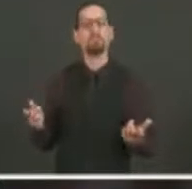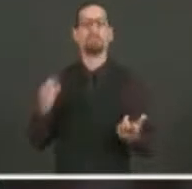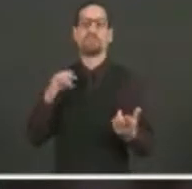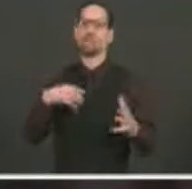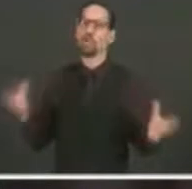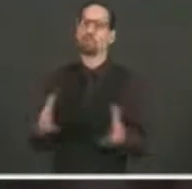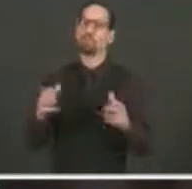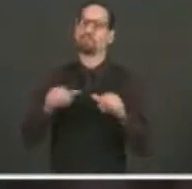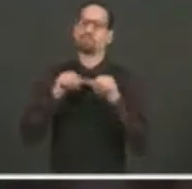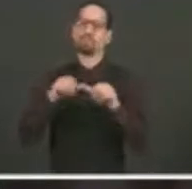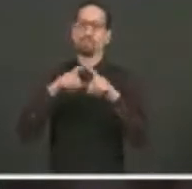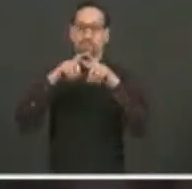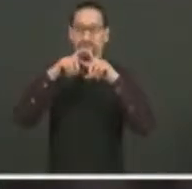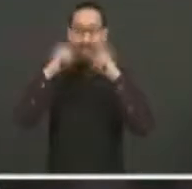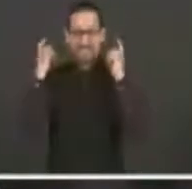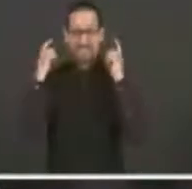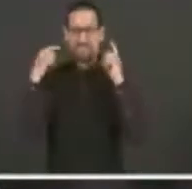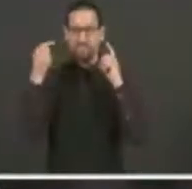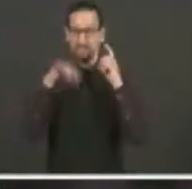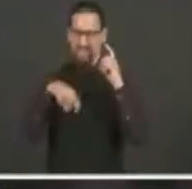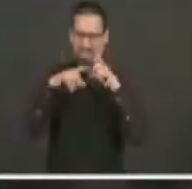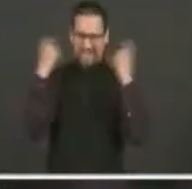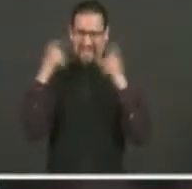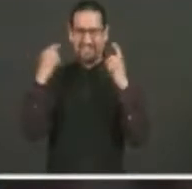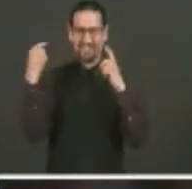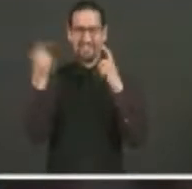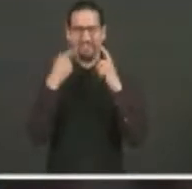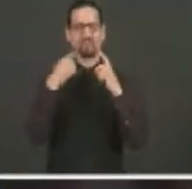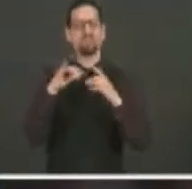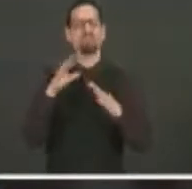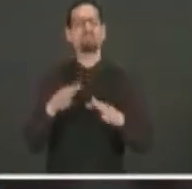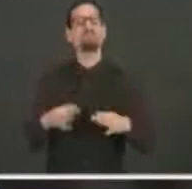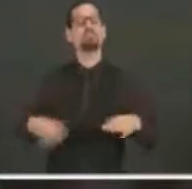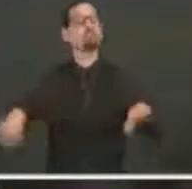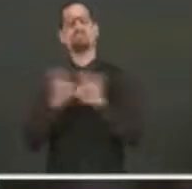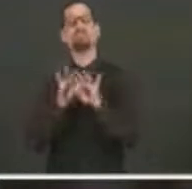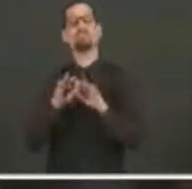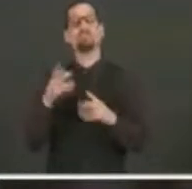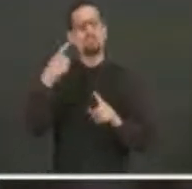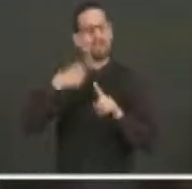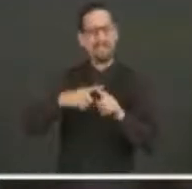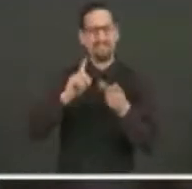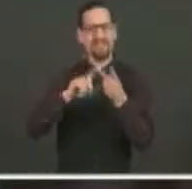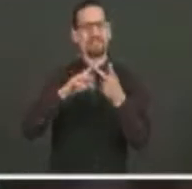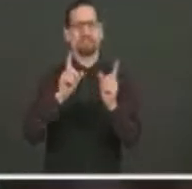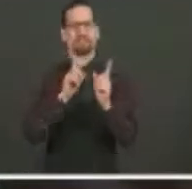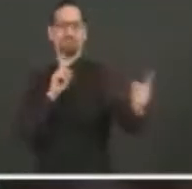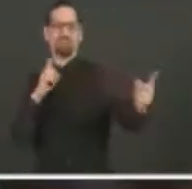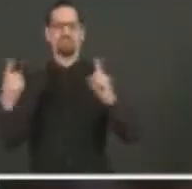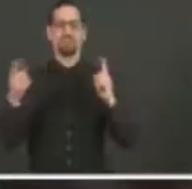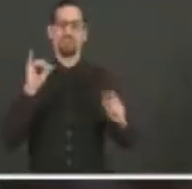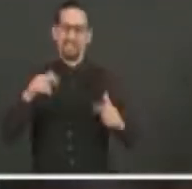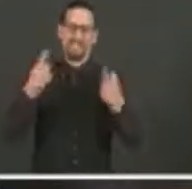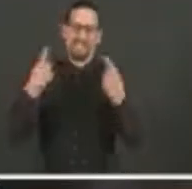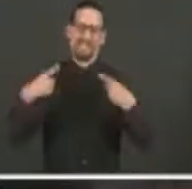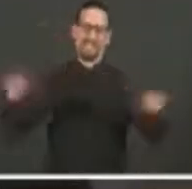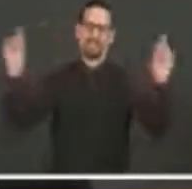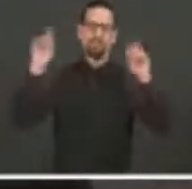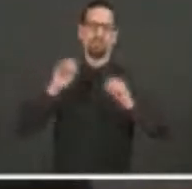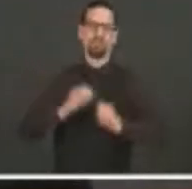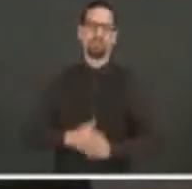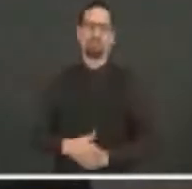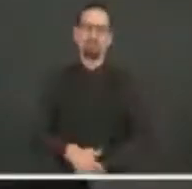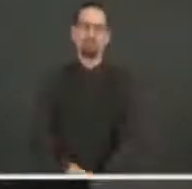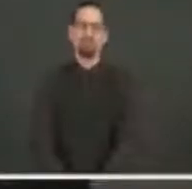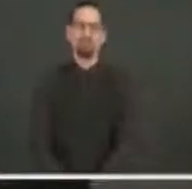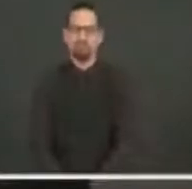tool, masking that we talk about, distancing, that works. Governor, we're seeing